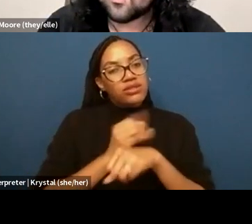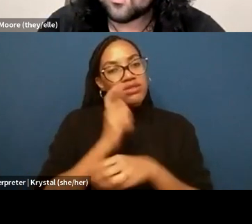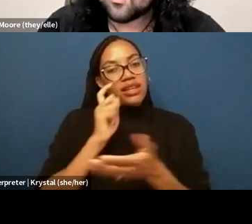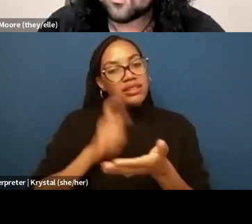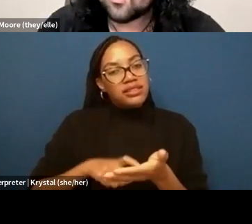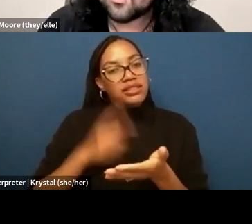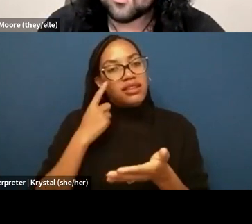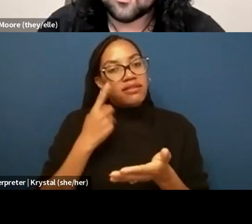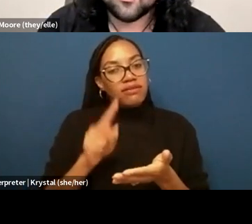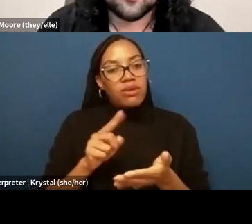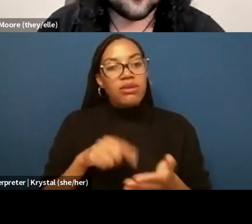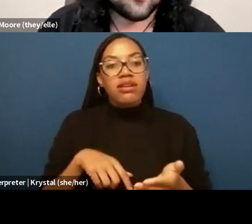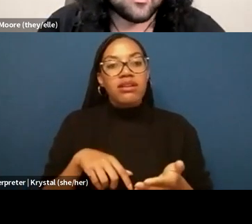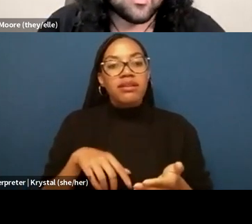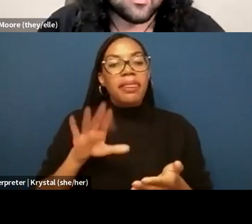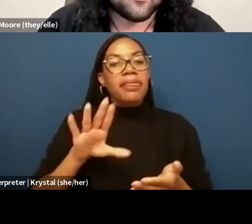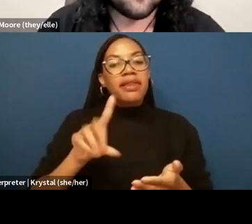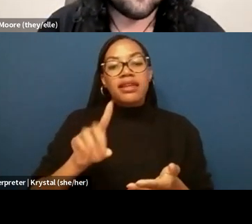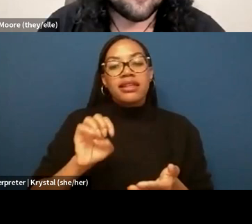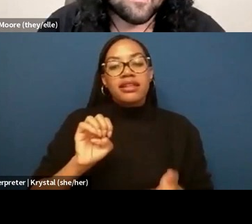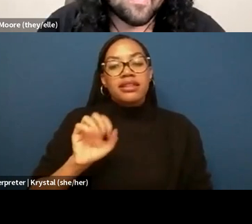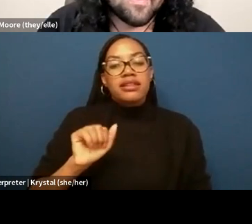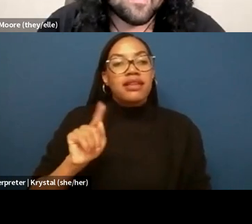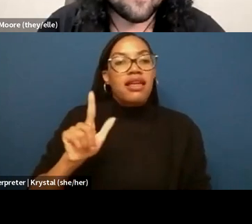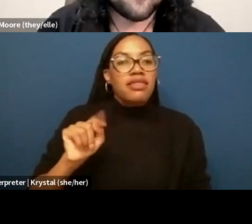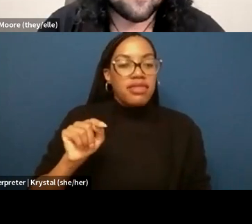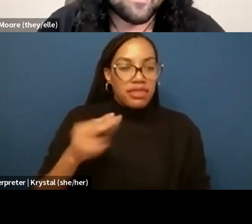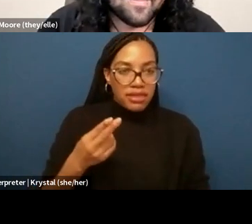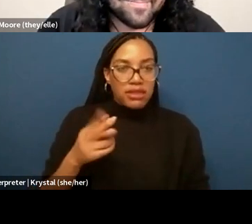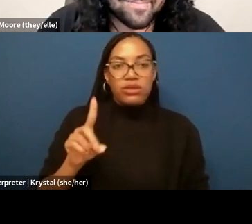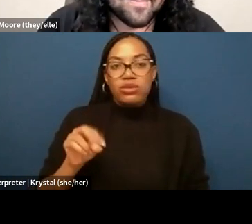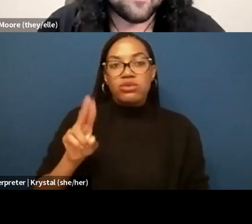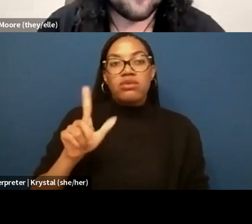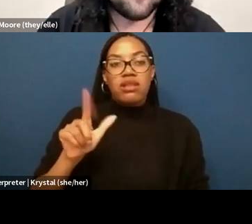of death doulas, of the need for there to be,